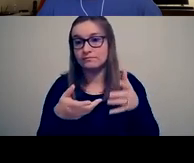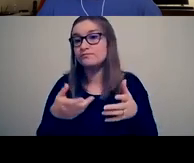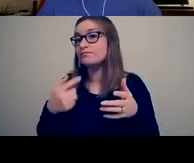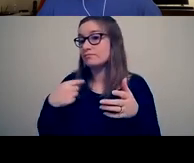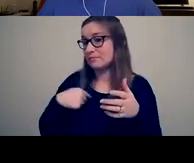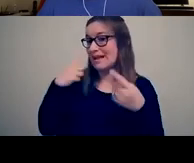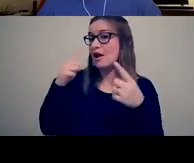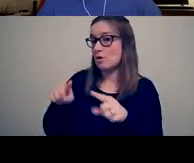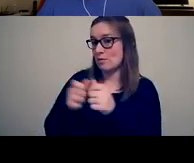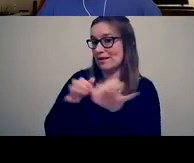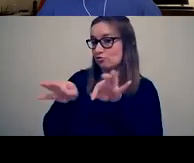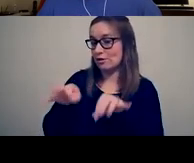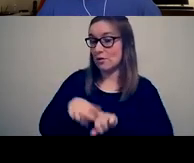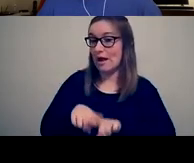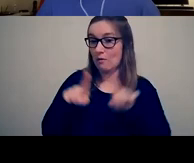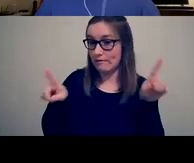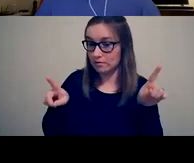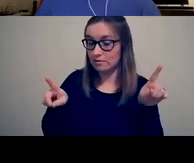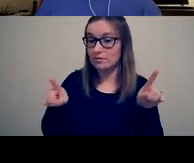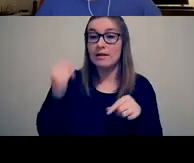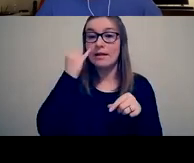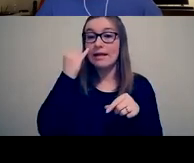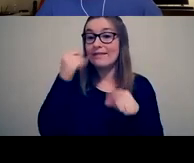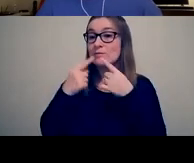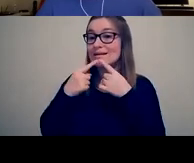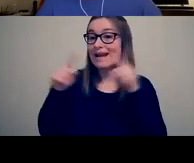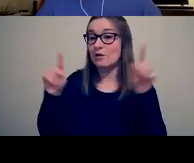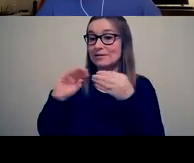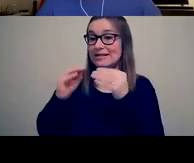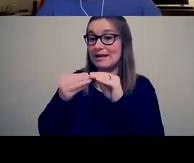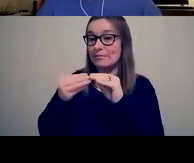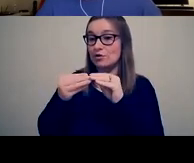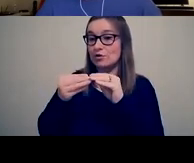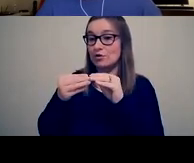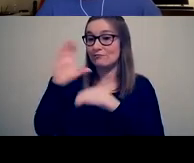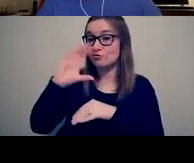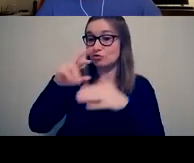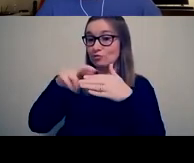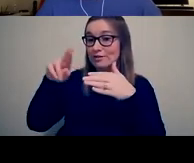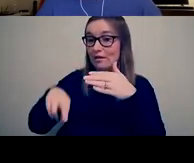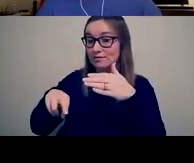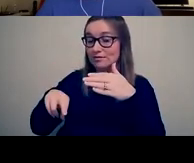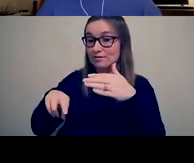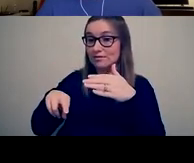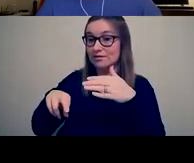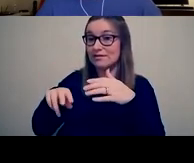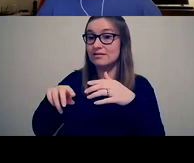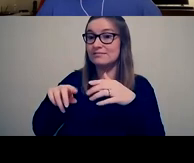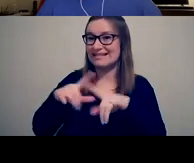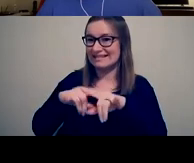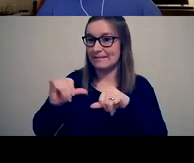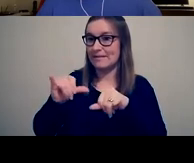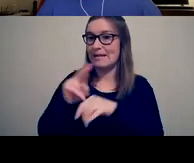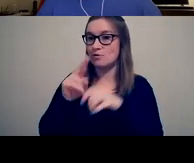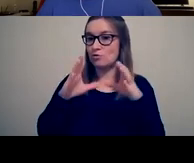I agree with the instructions. However, if you announce the number of search results, and as the user filters that,